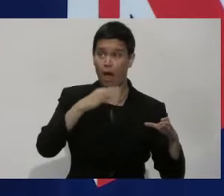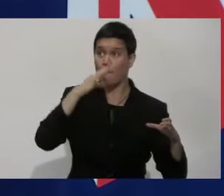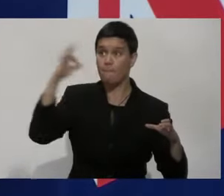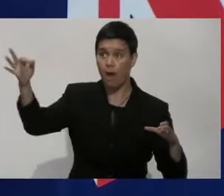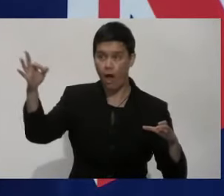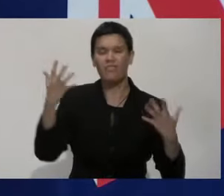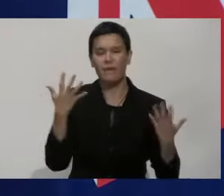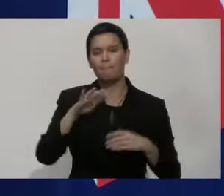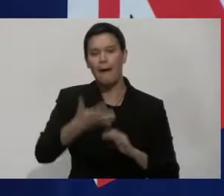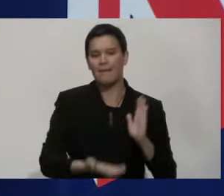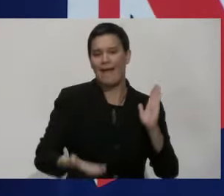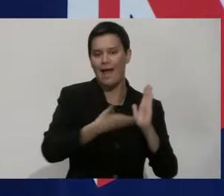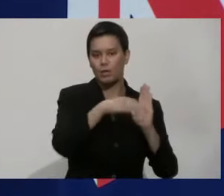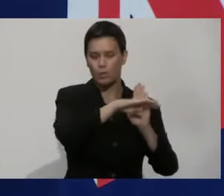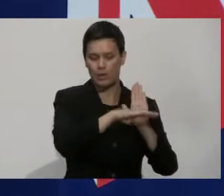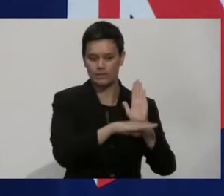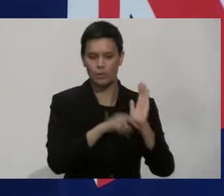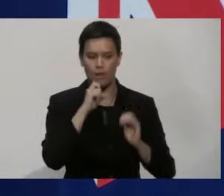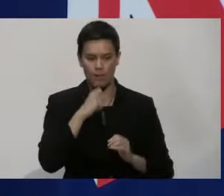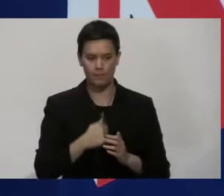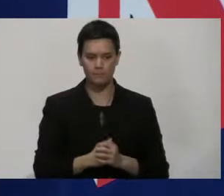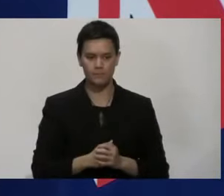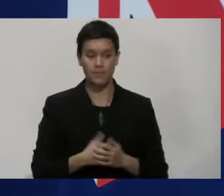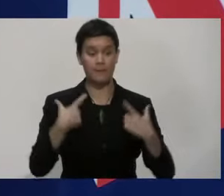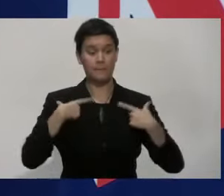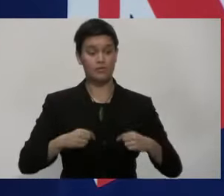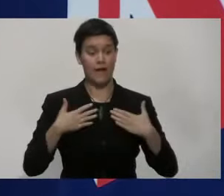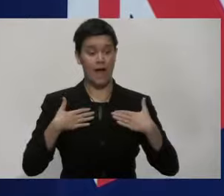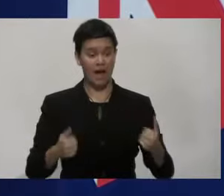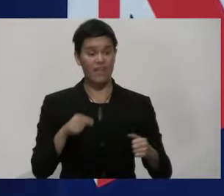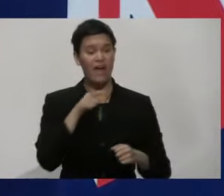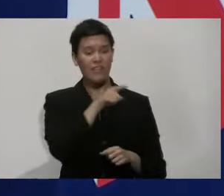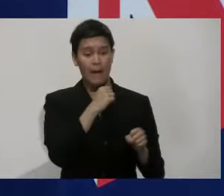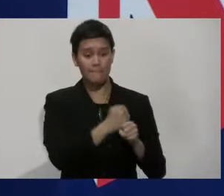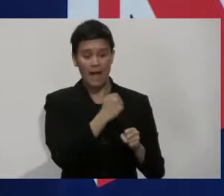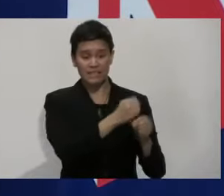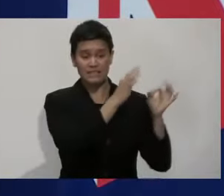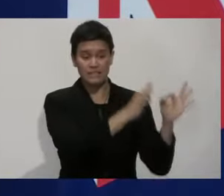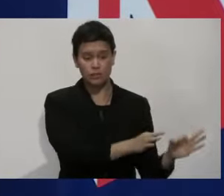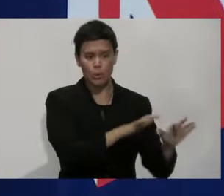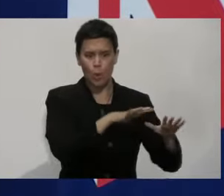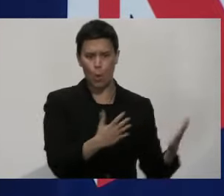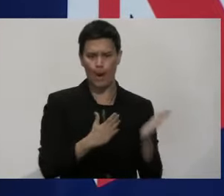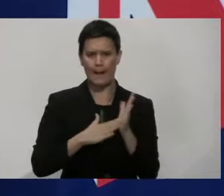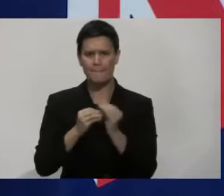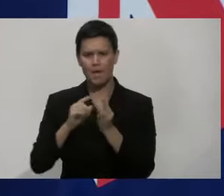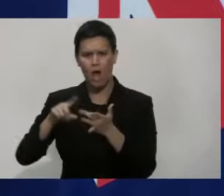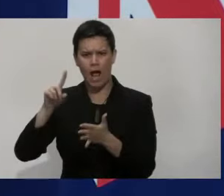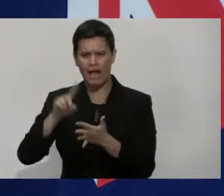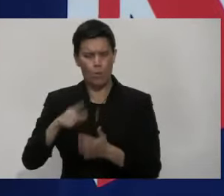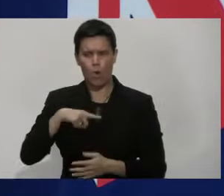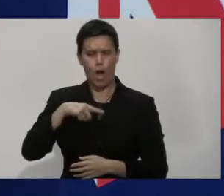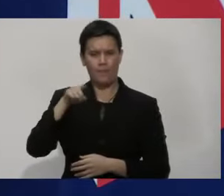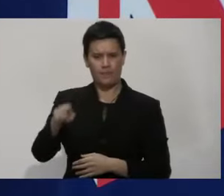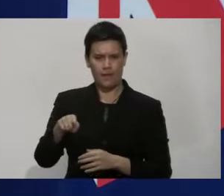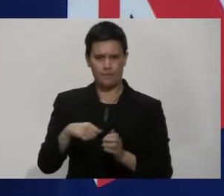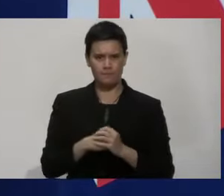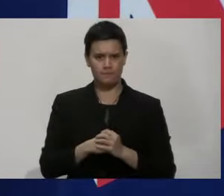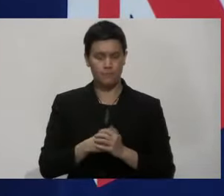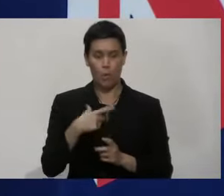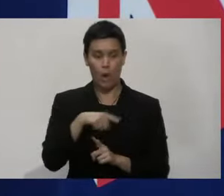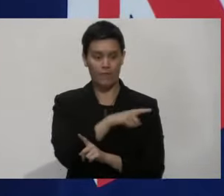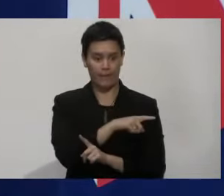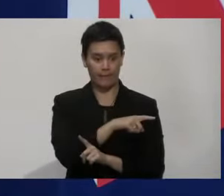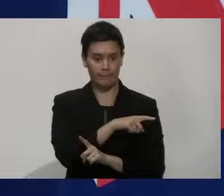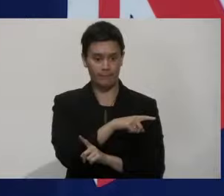Employment? Because these are basically health-based decisions around whether or not they're going into workplaces that can safely maintain the restrictions that you would expect for level 3